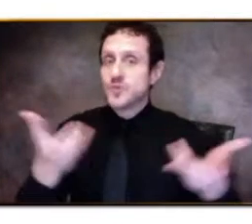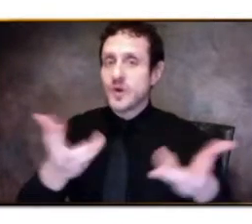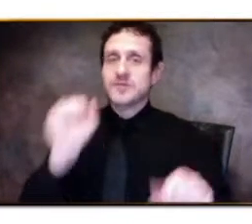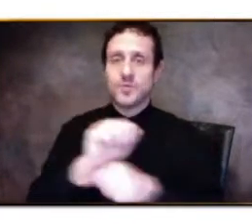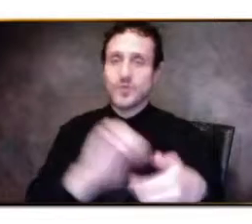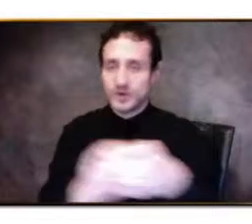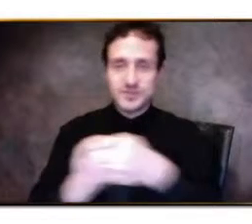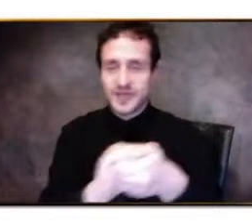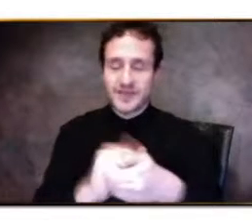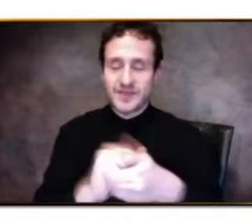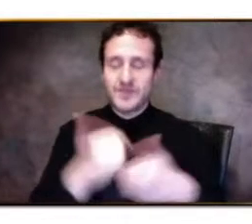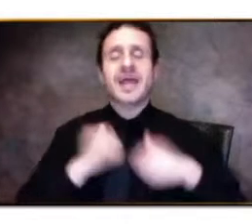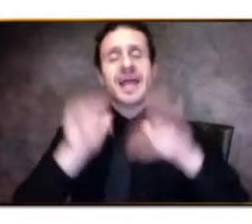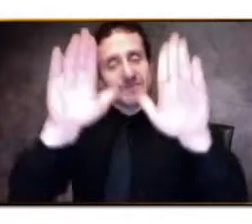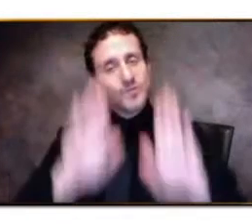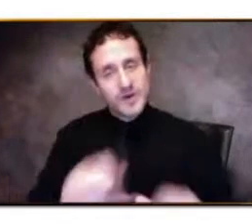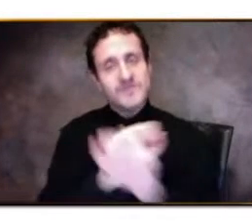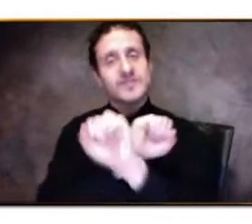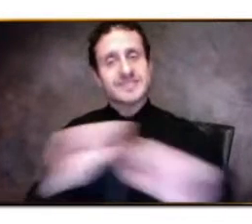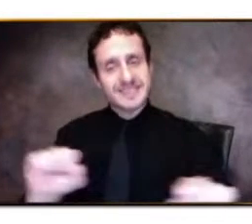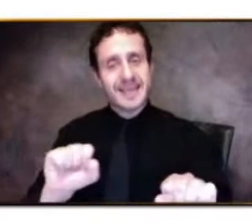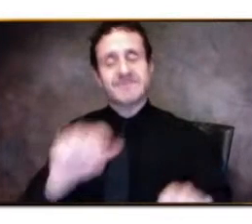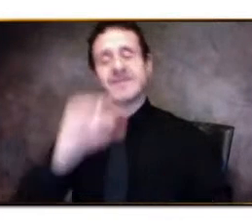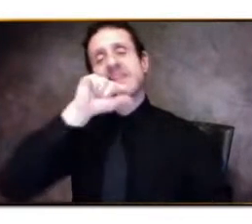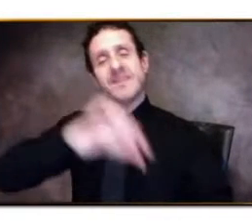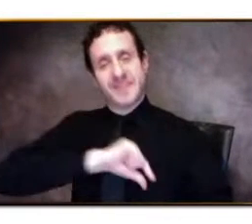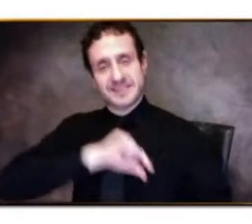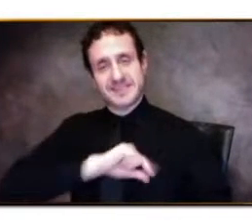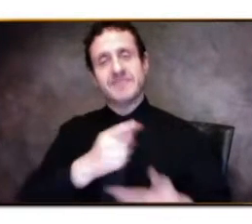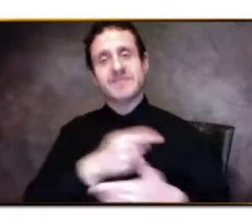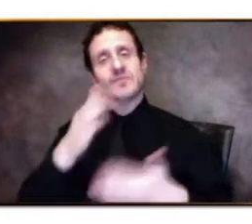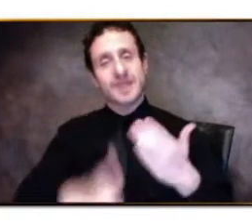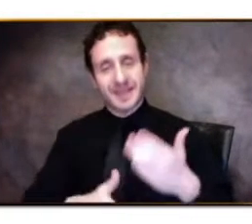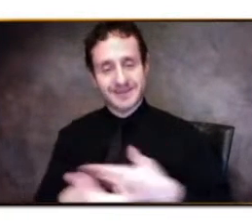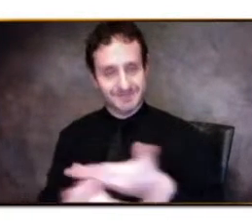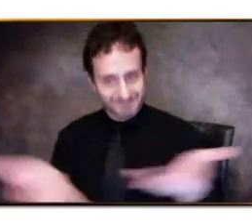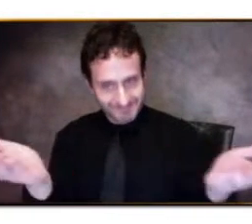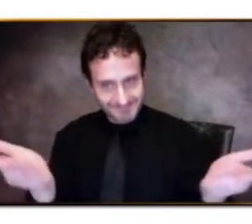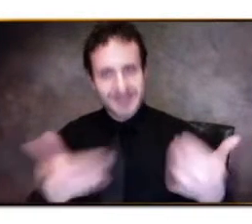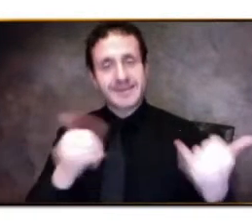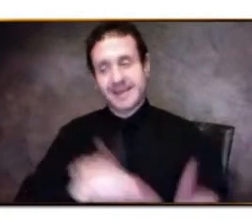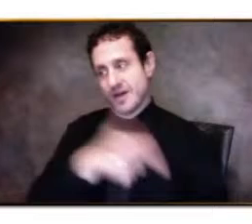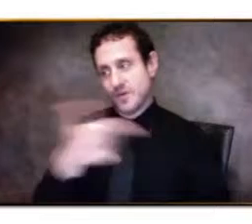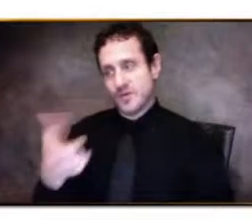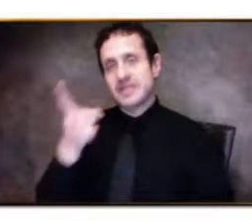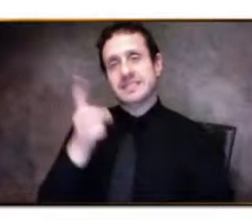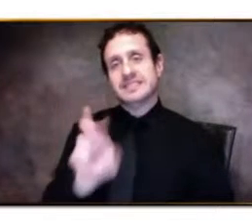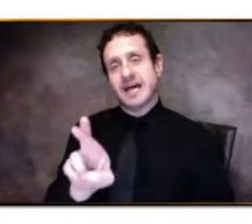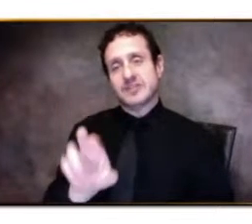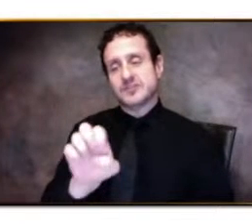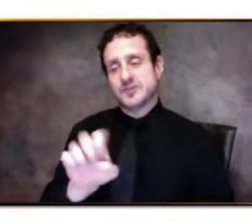Thanksgiving weekend, everyone. And now I'd like to turn it over to Dr. Ezike.